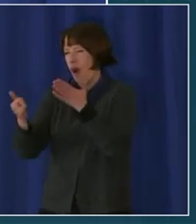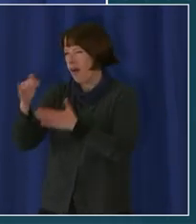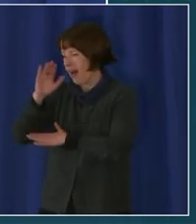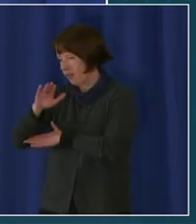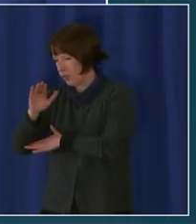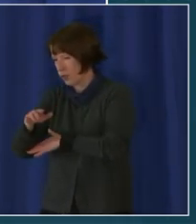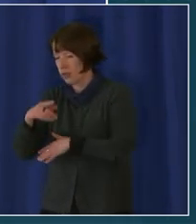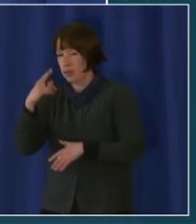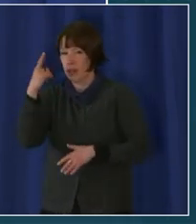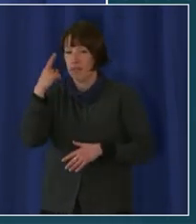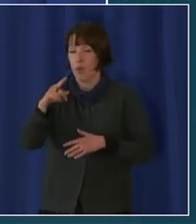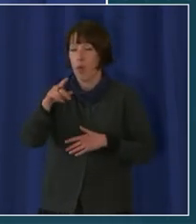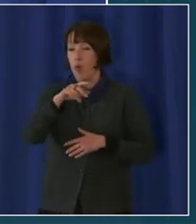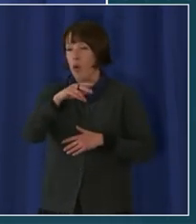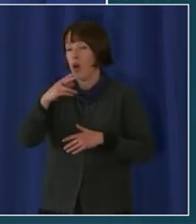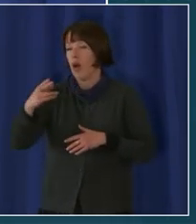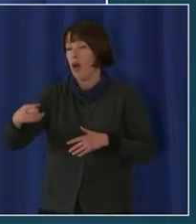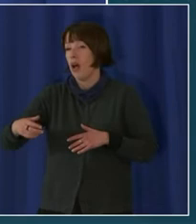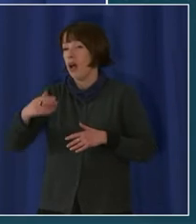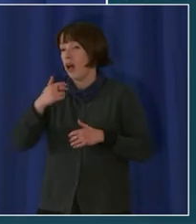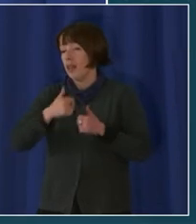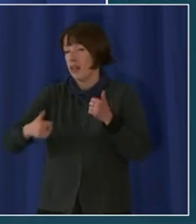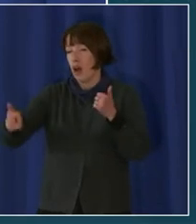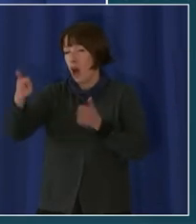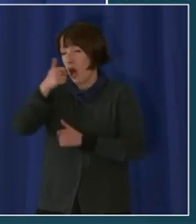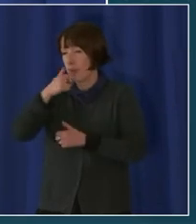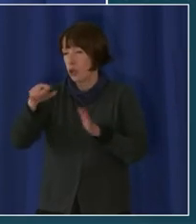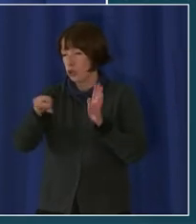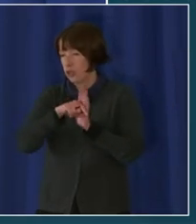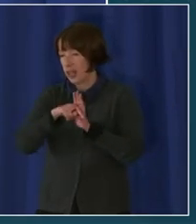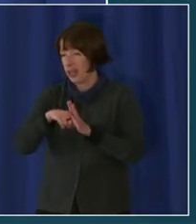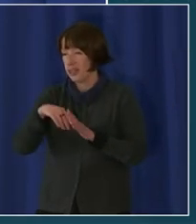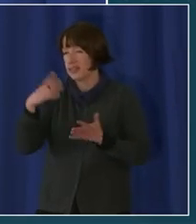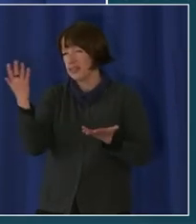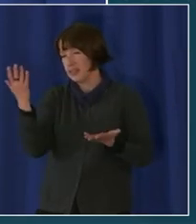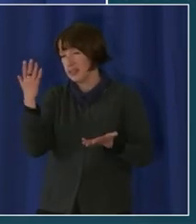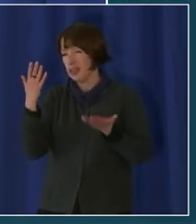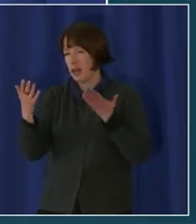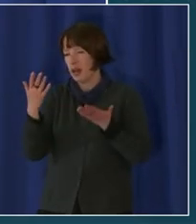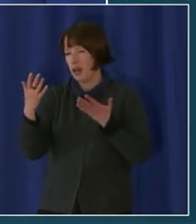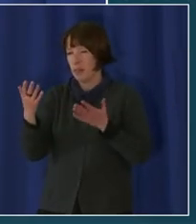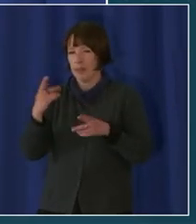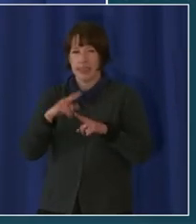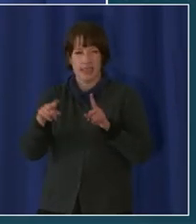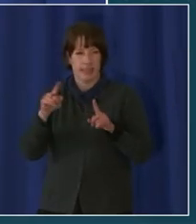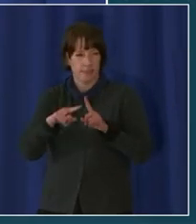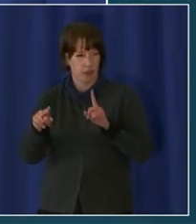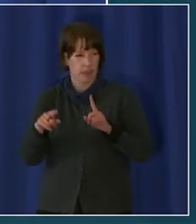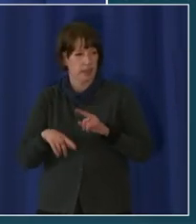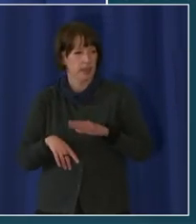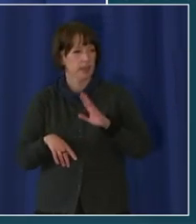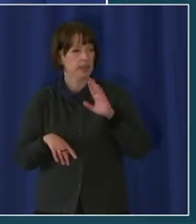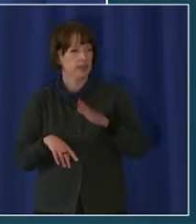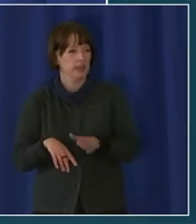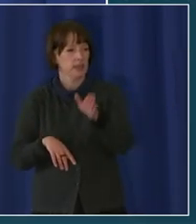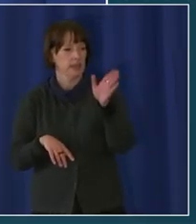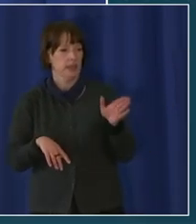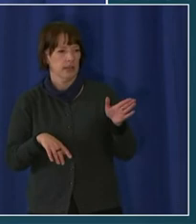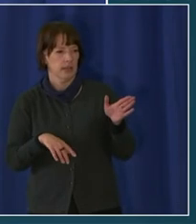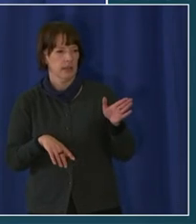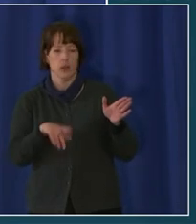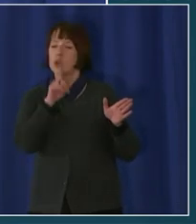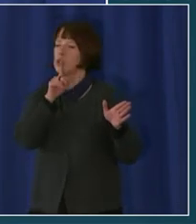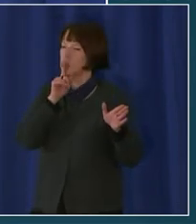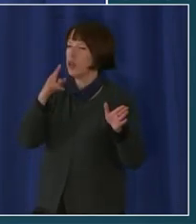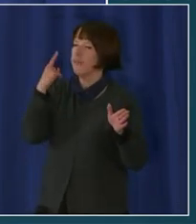afternoon. For some of the upper grades, the programming times can be a little bit shorter. I'll turn it to Corey. Sure. I would just say for the